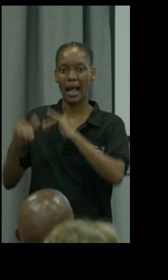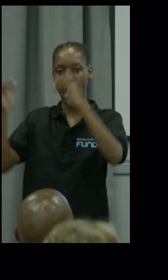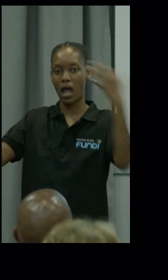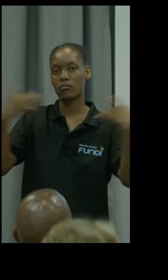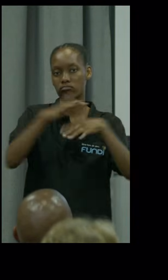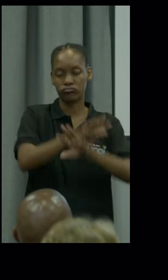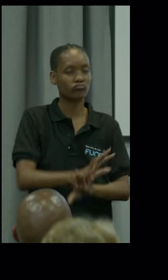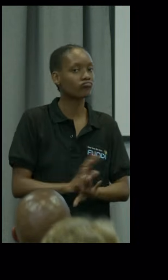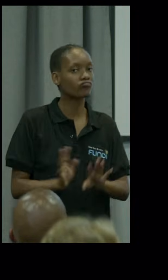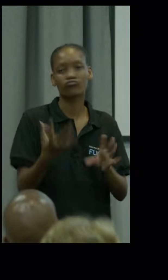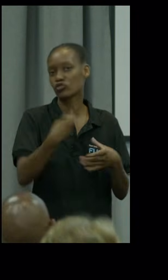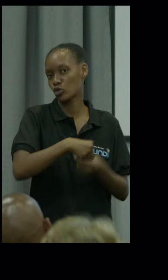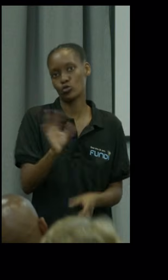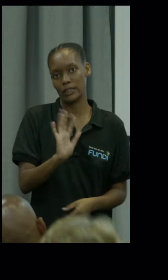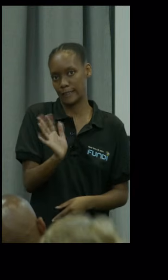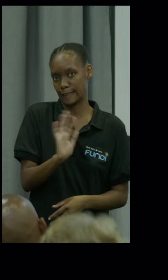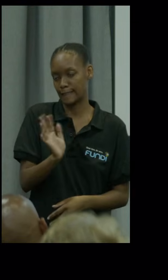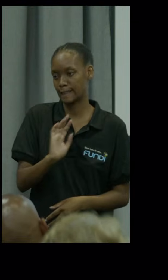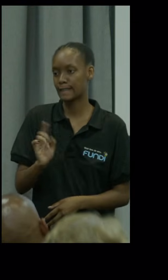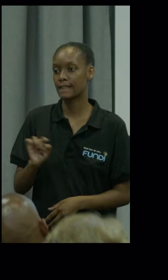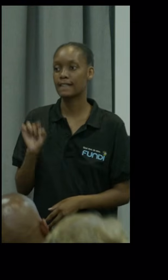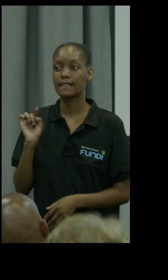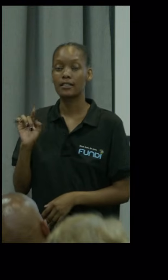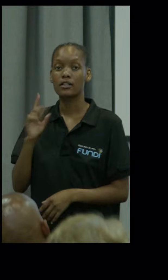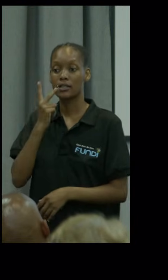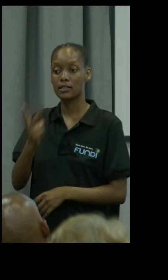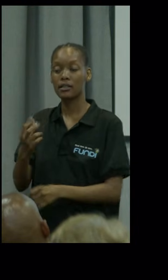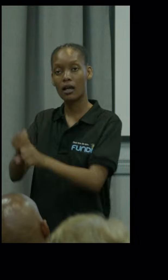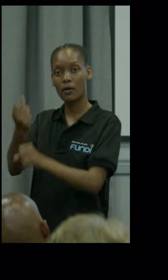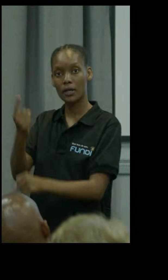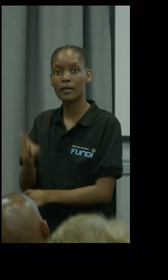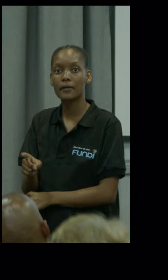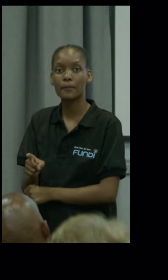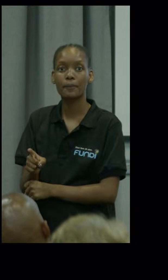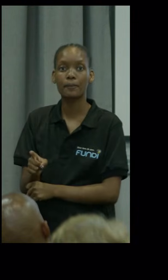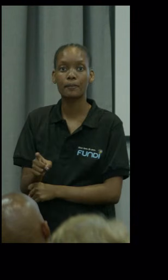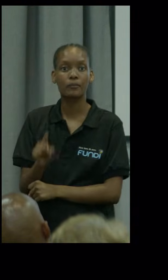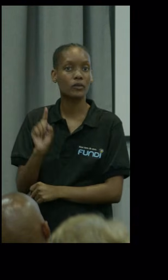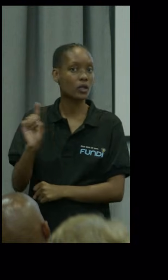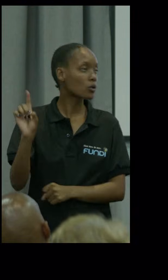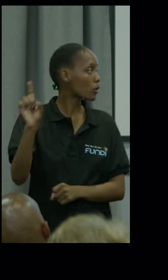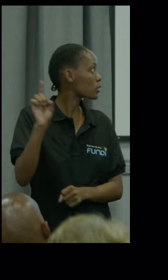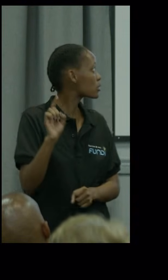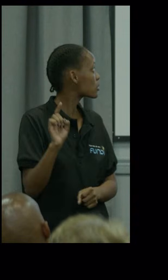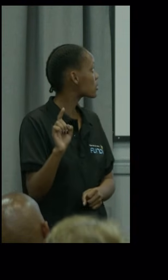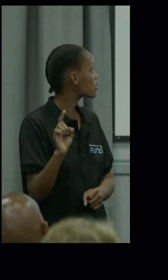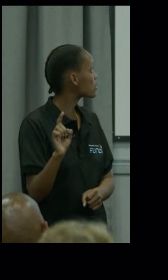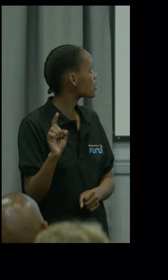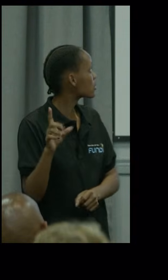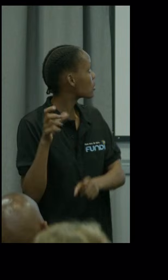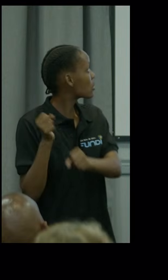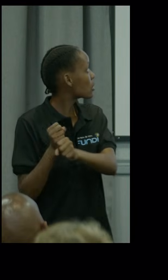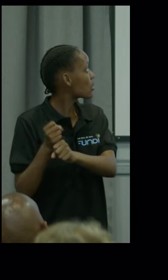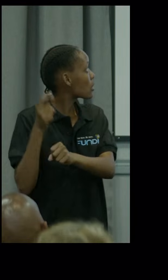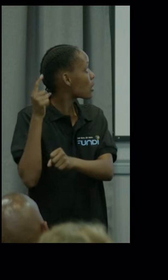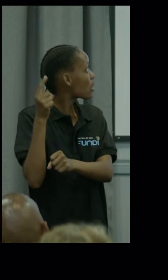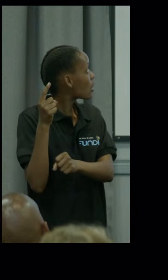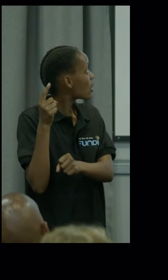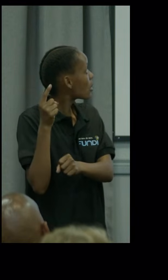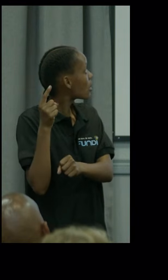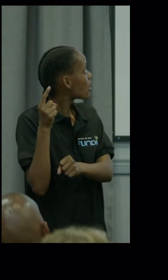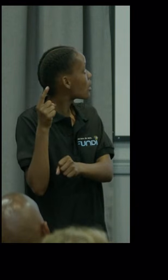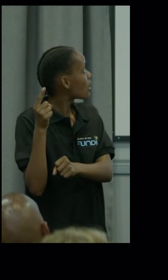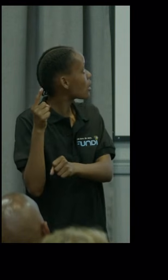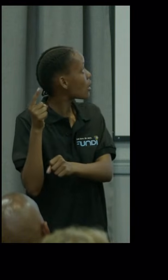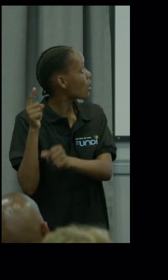Yeah, I said there's greater predictability. Look at the Gauteng dots. They are actually more tightly concentrated than they were for